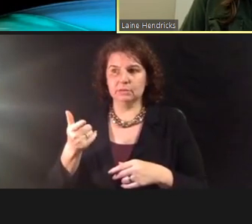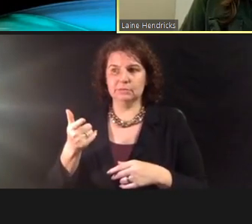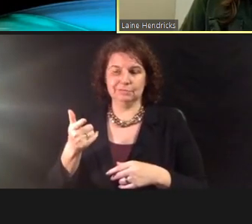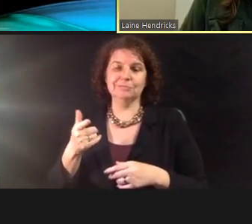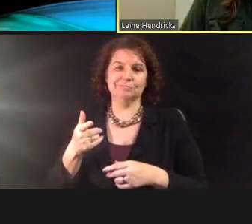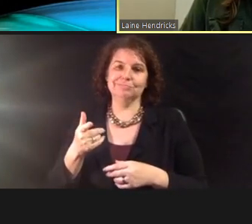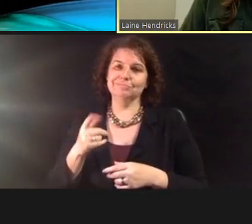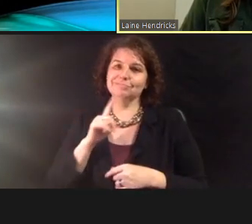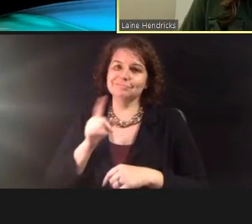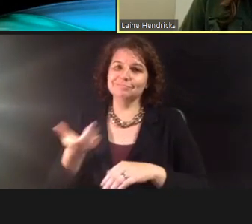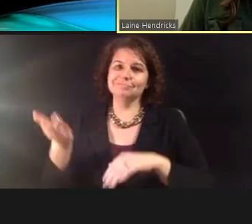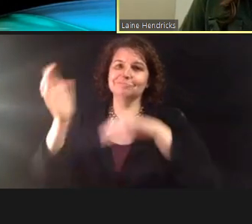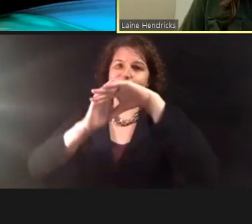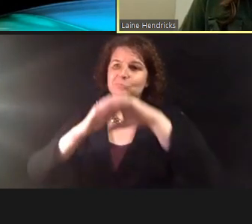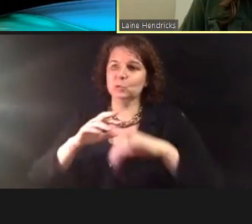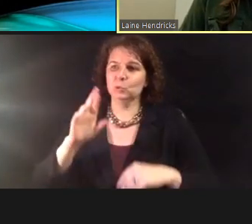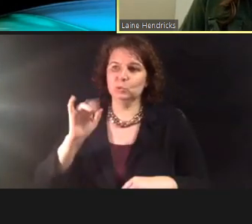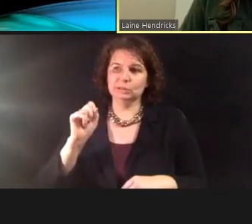Okay.